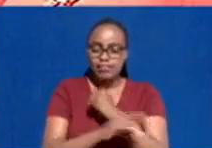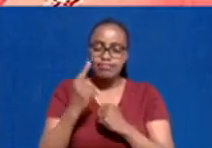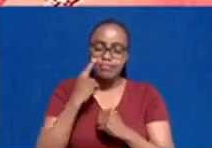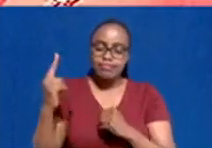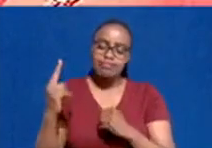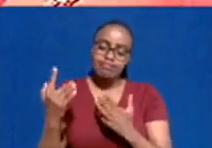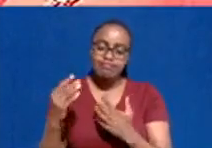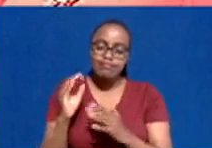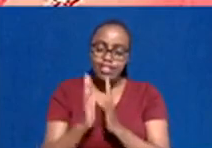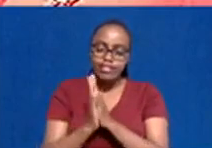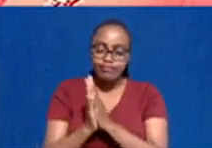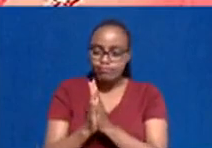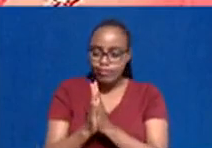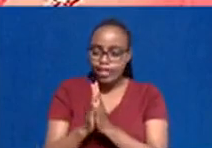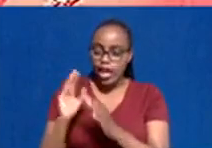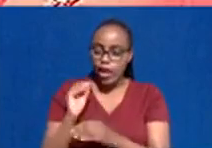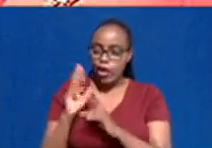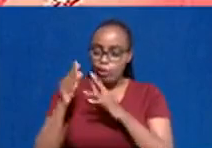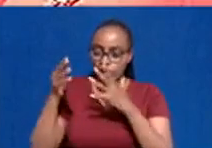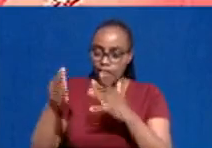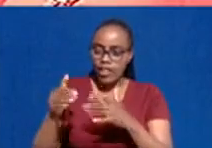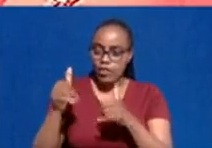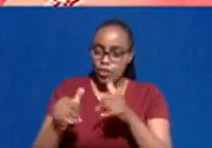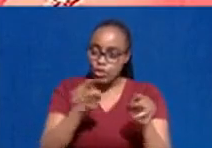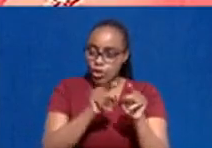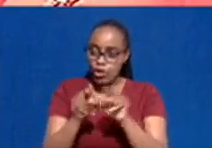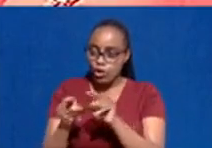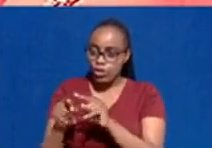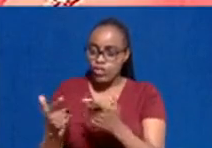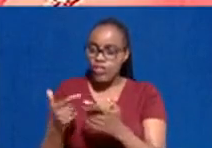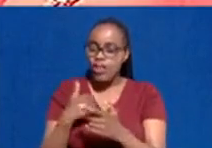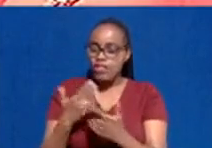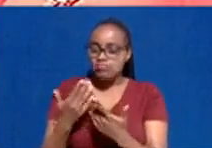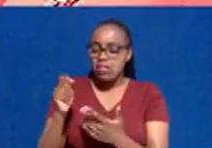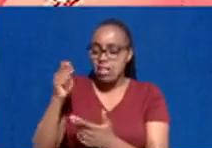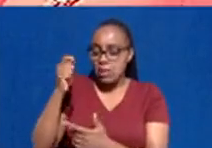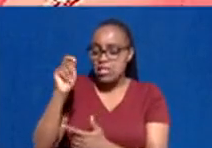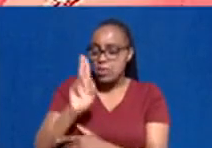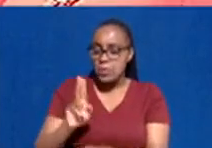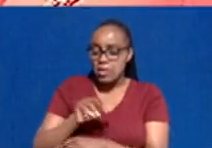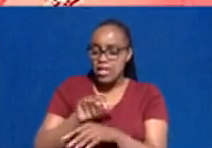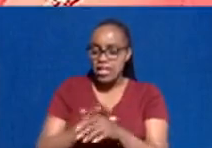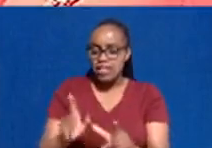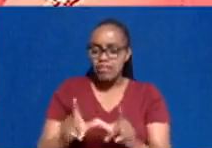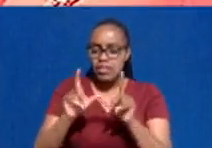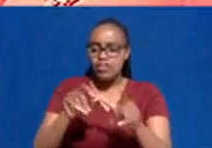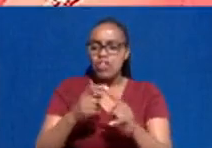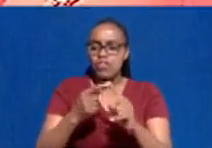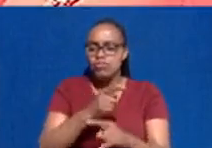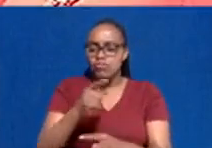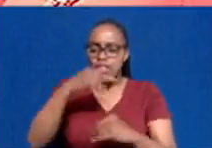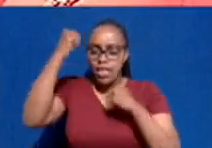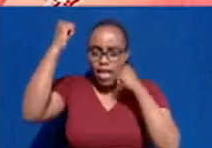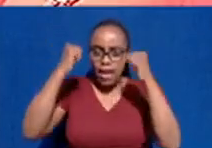Mogambi attended the elaborate military ceremony that also saw the head of state receive gifts from the uniformed